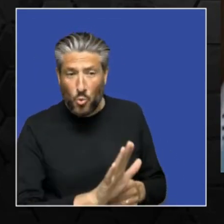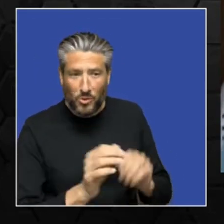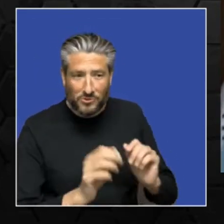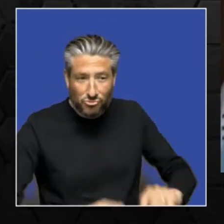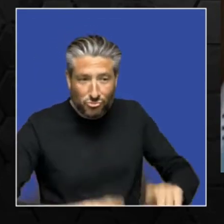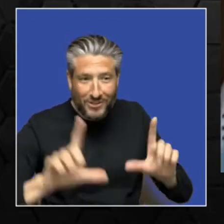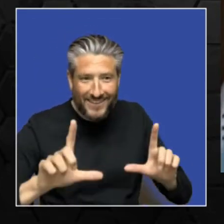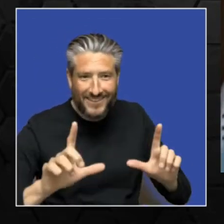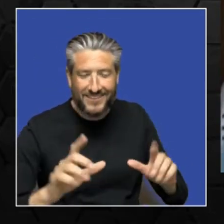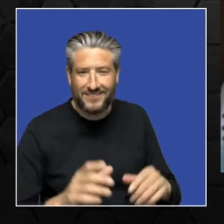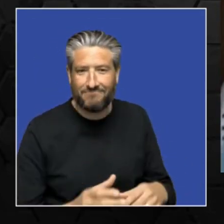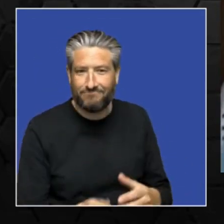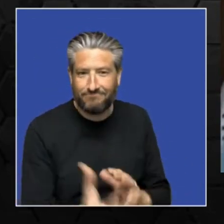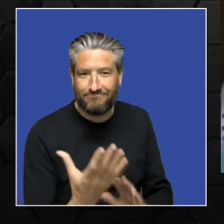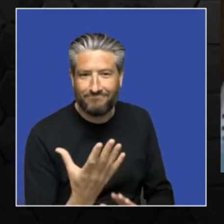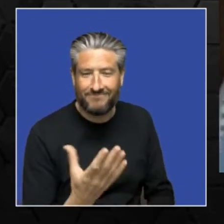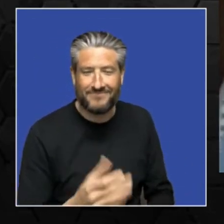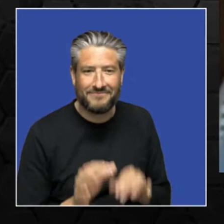more.